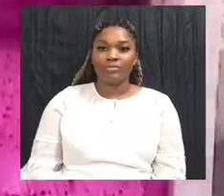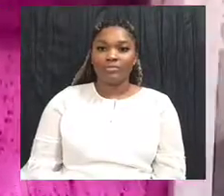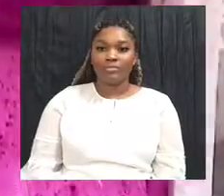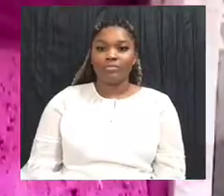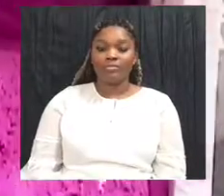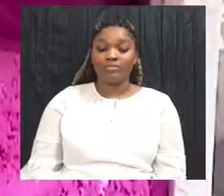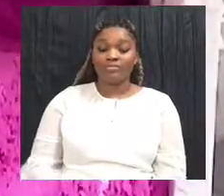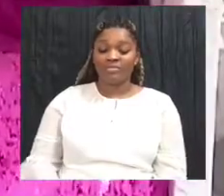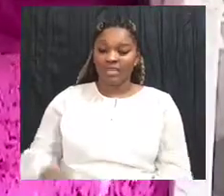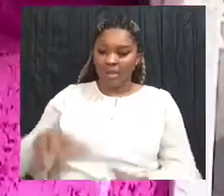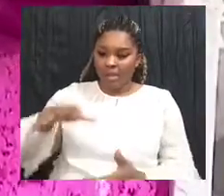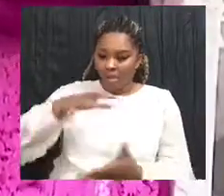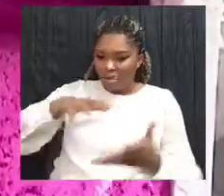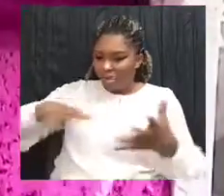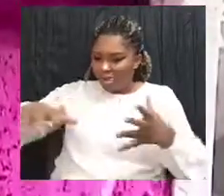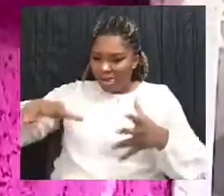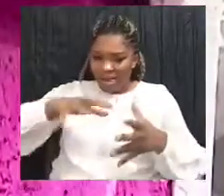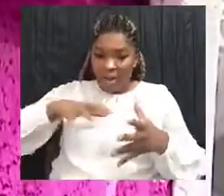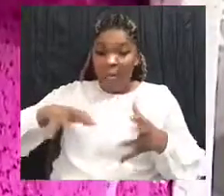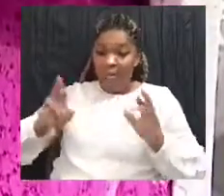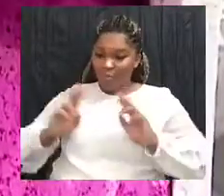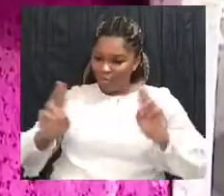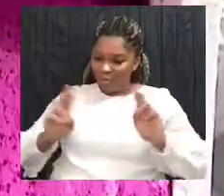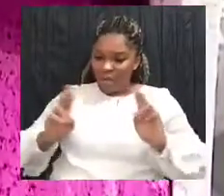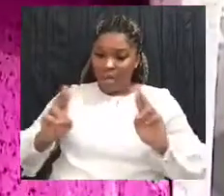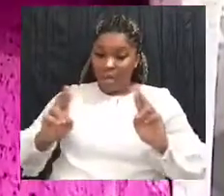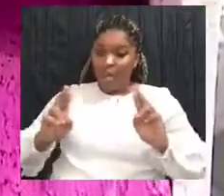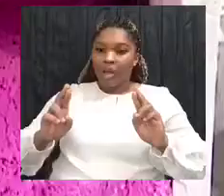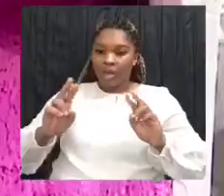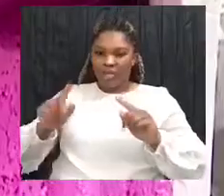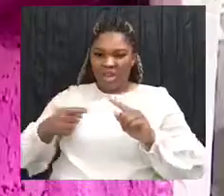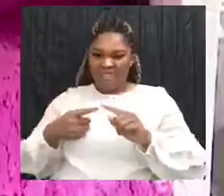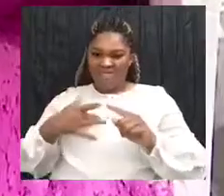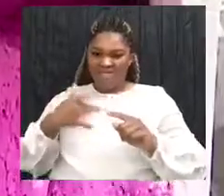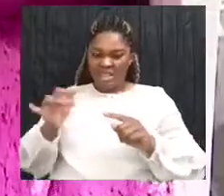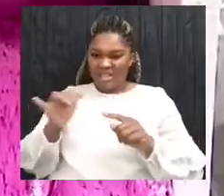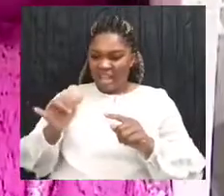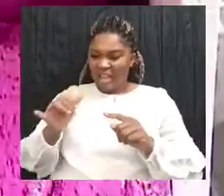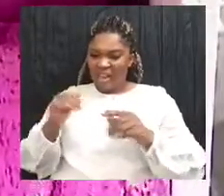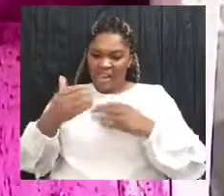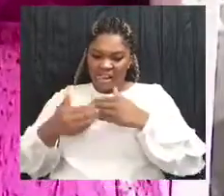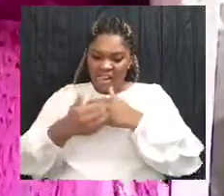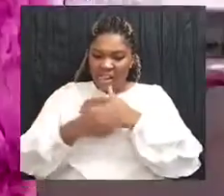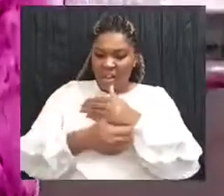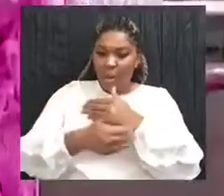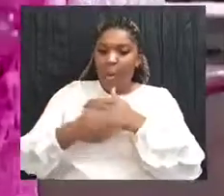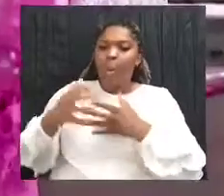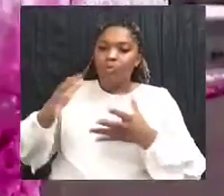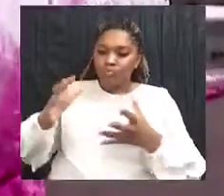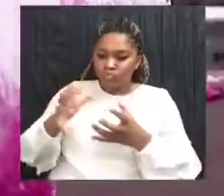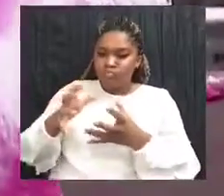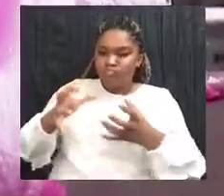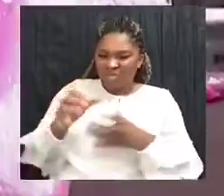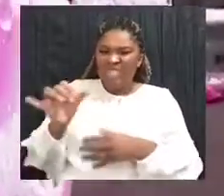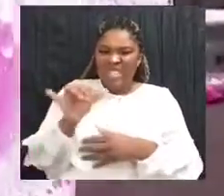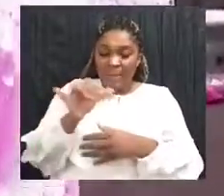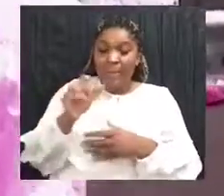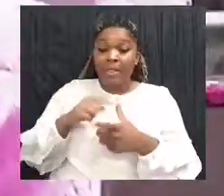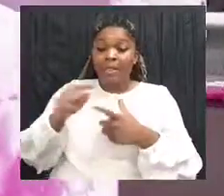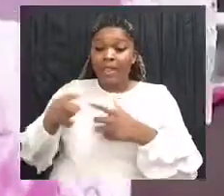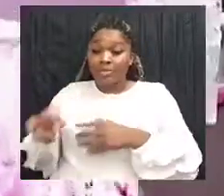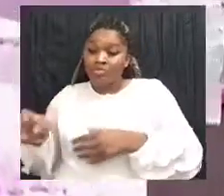The mixture's ready when it reaches the consistency of bread dough. They transfer it by cart to a machine called